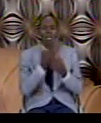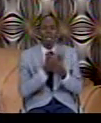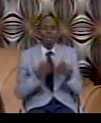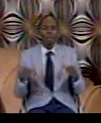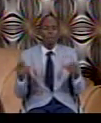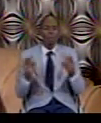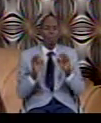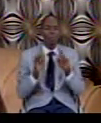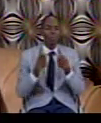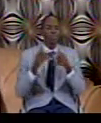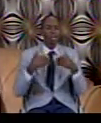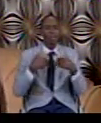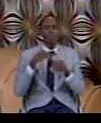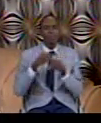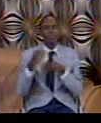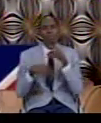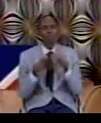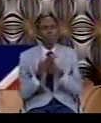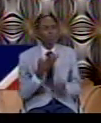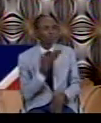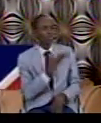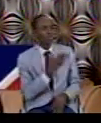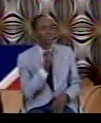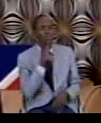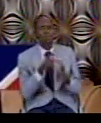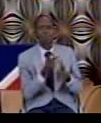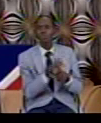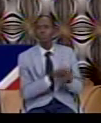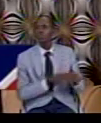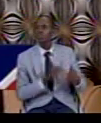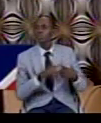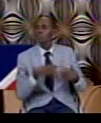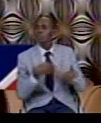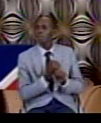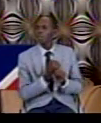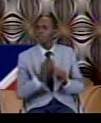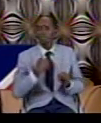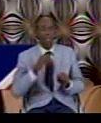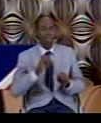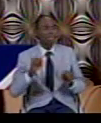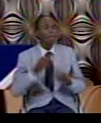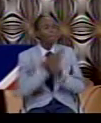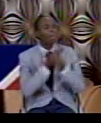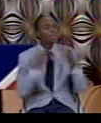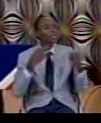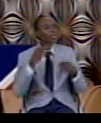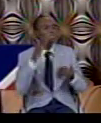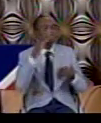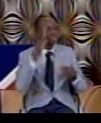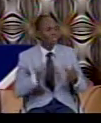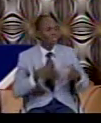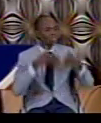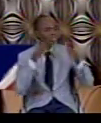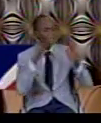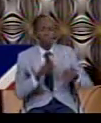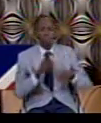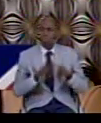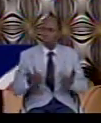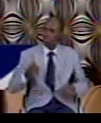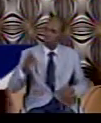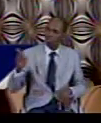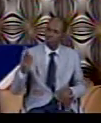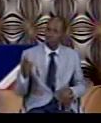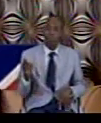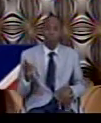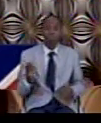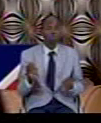like they're too slow over here to make me a pastor, to make me an overseer, and to make me to have this position, that privilege.